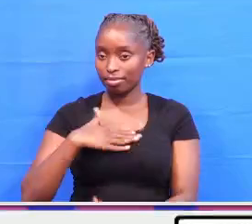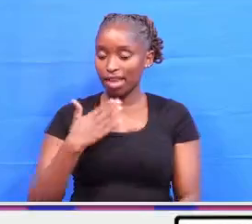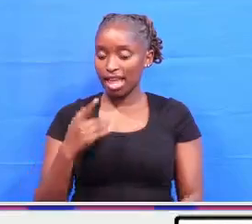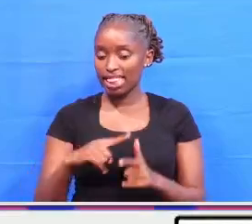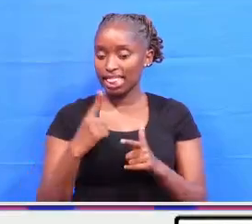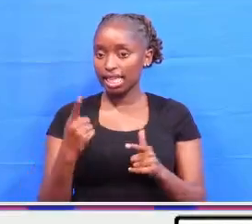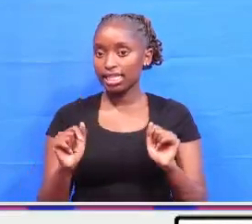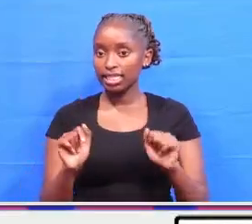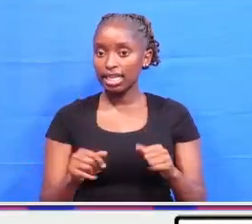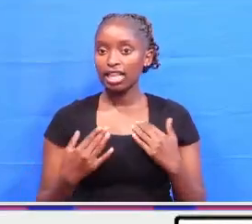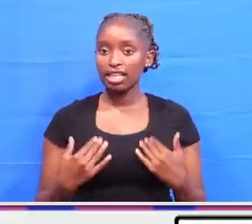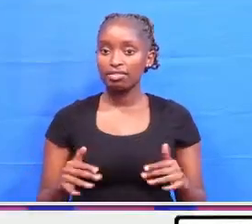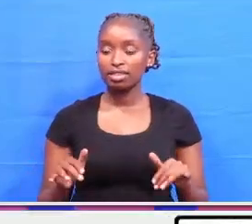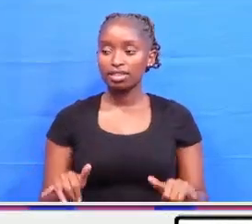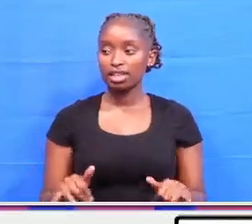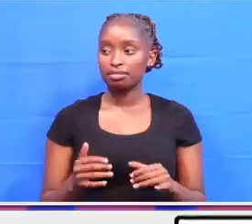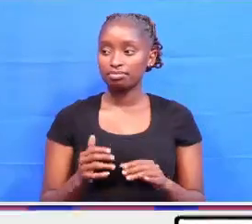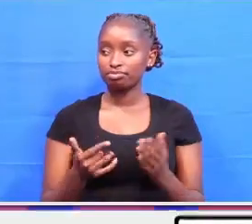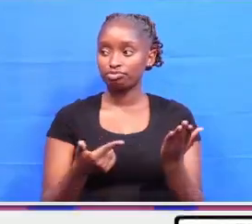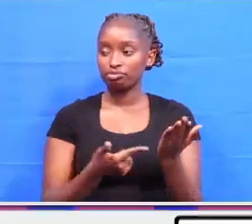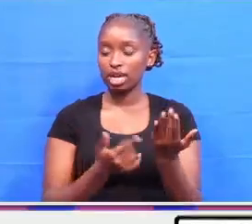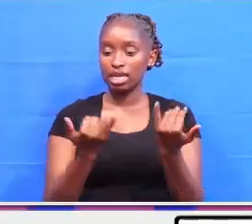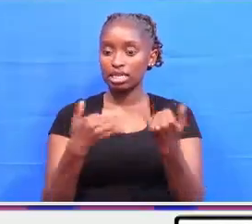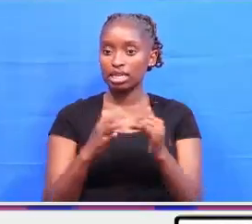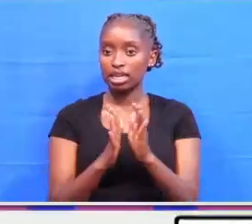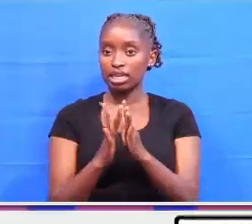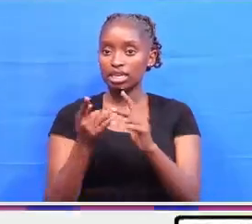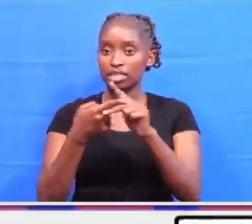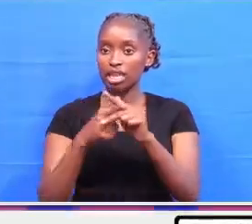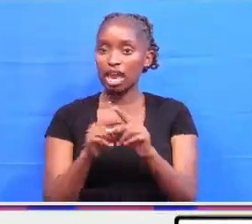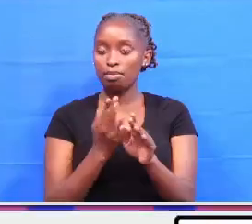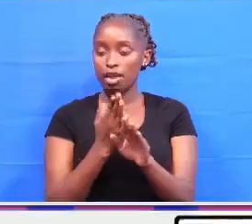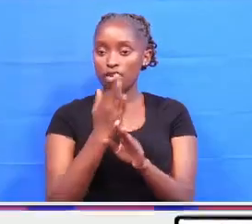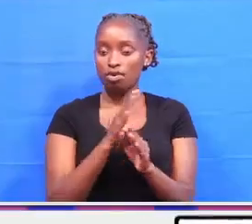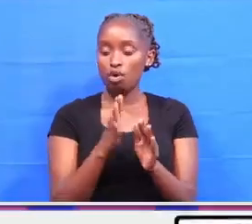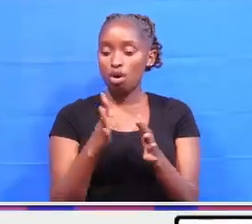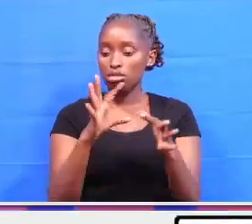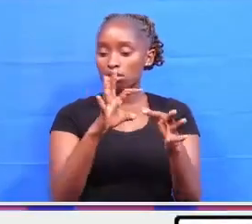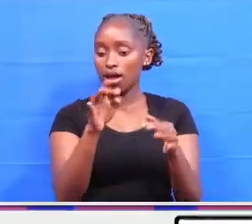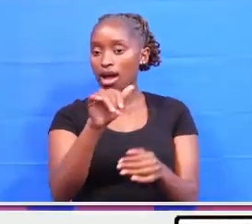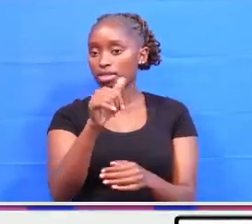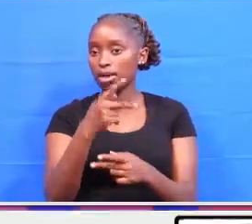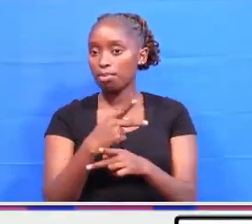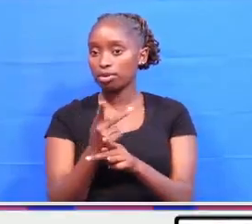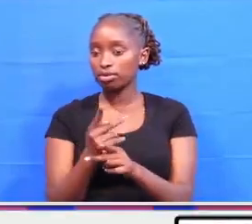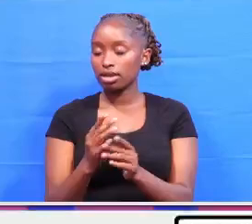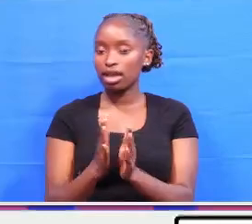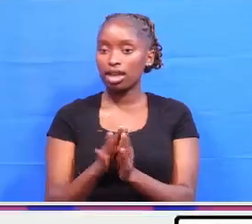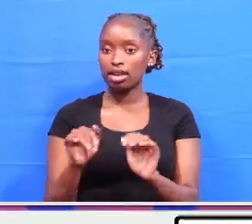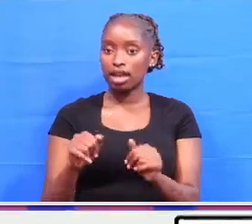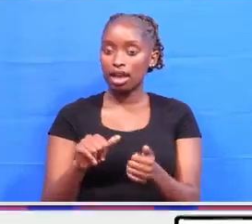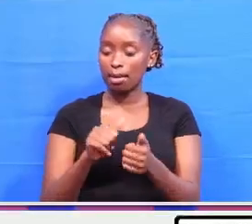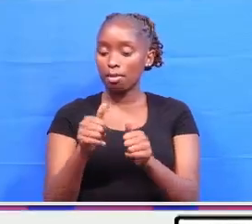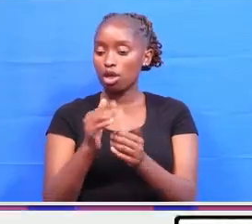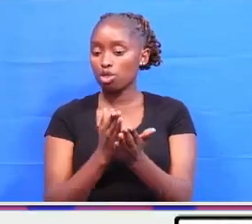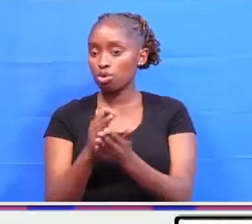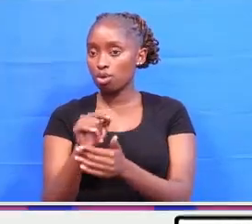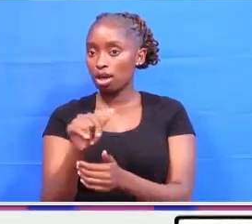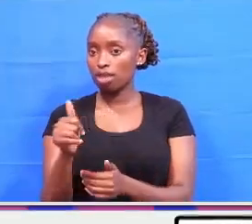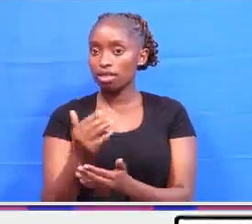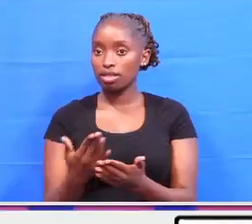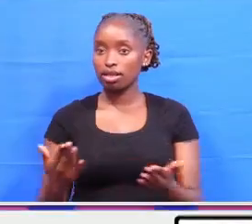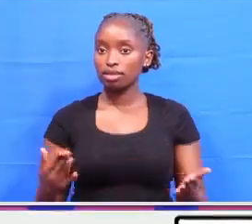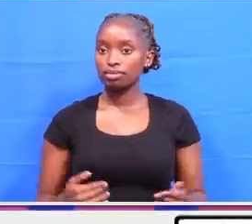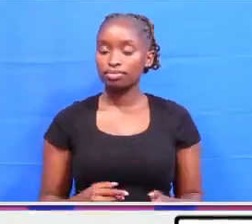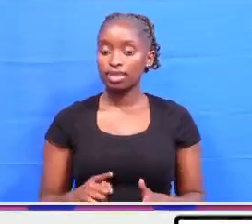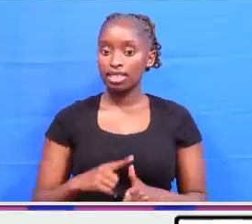able to serve them digitally to start with before I can think of the other products that I can be able to pass to them again using the same platform. Right.